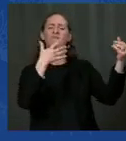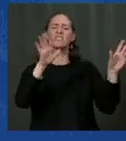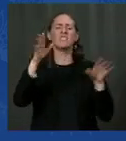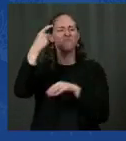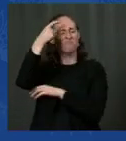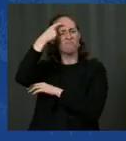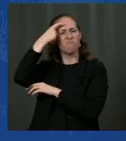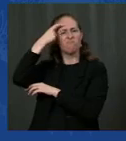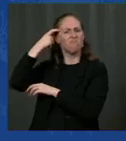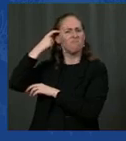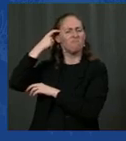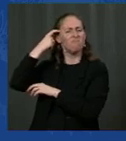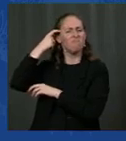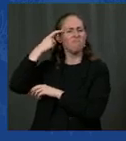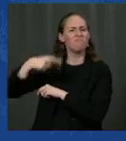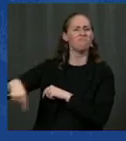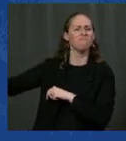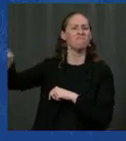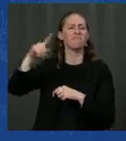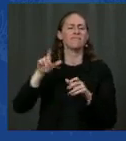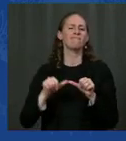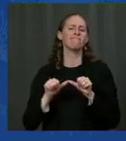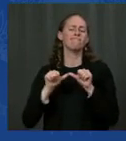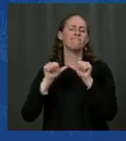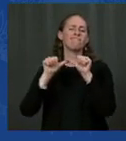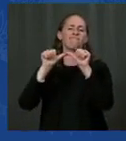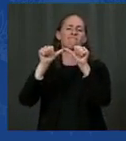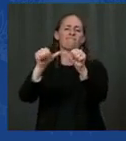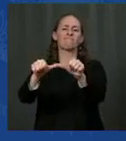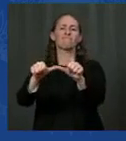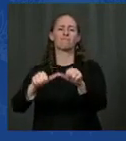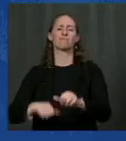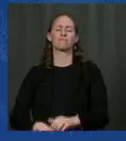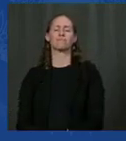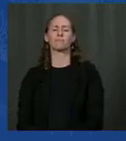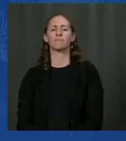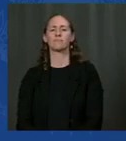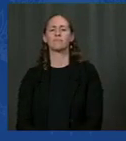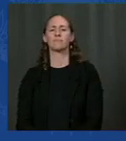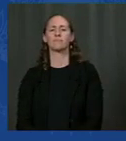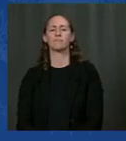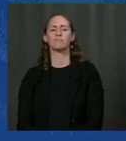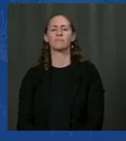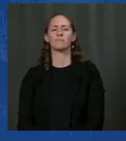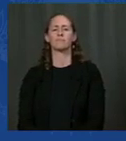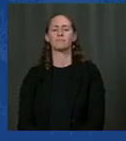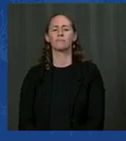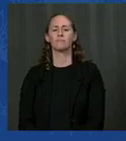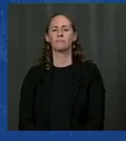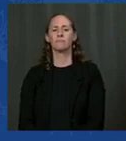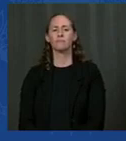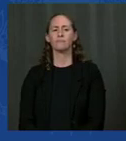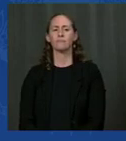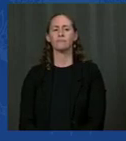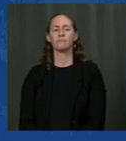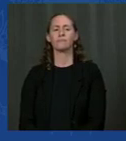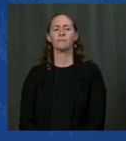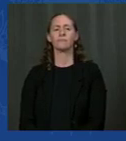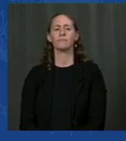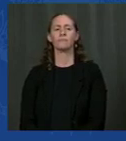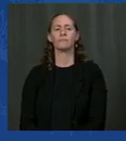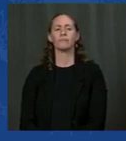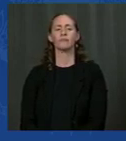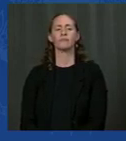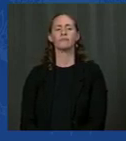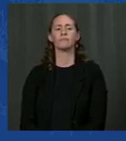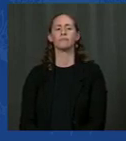stunning statistic that should give pause to anyone who thinks war can ever be low grade, low risk, or low